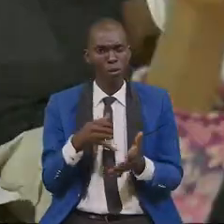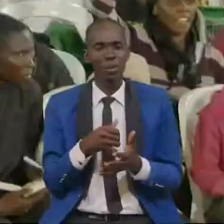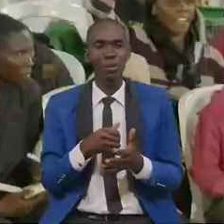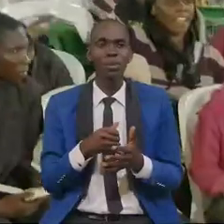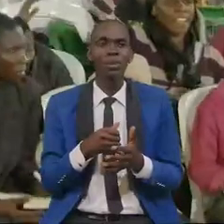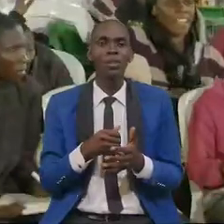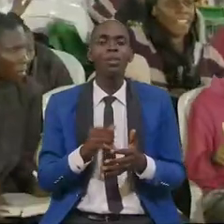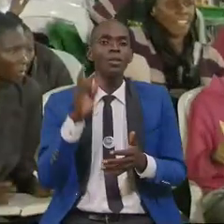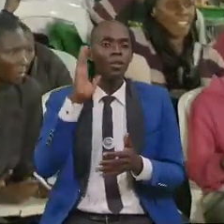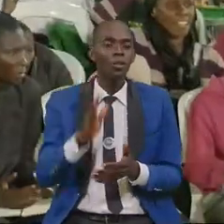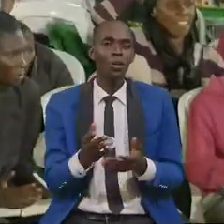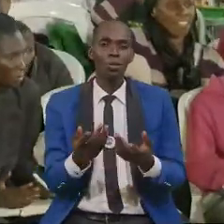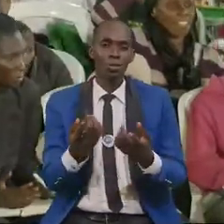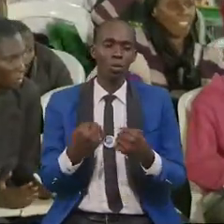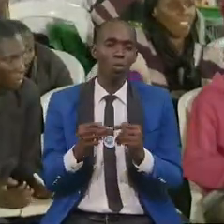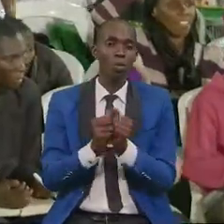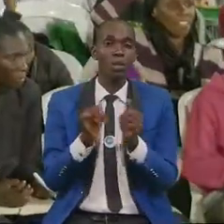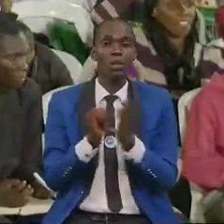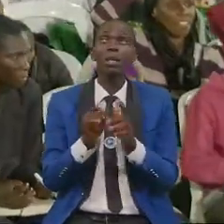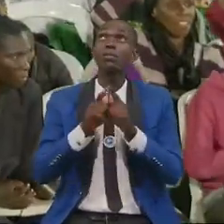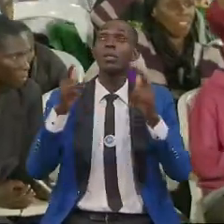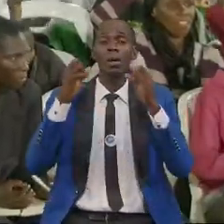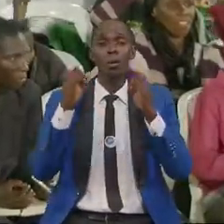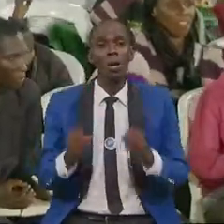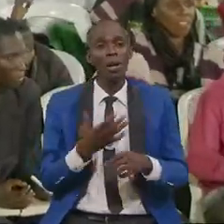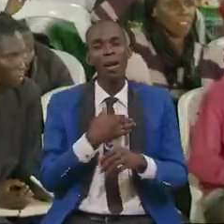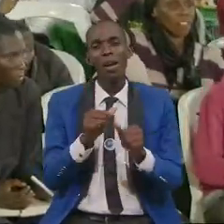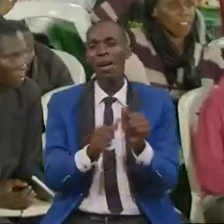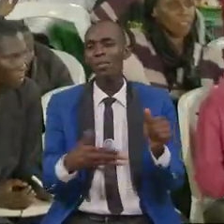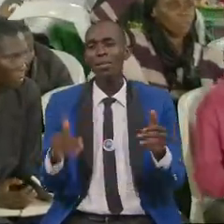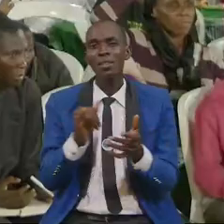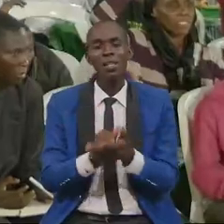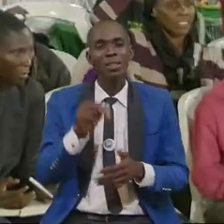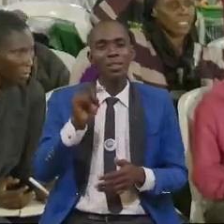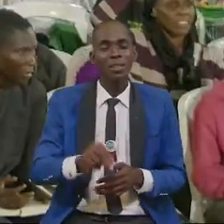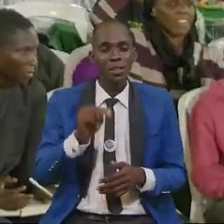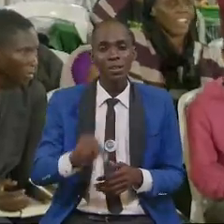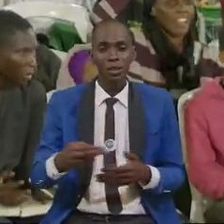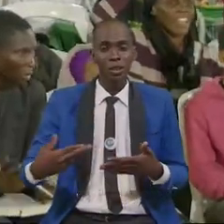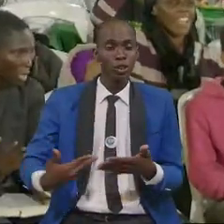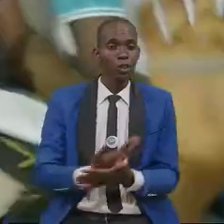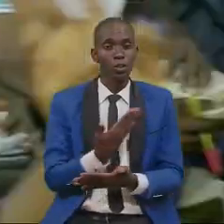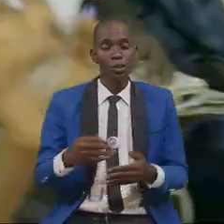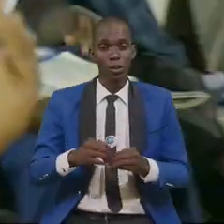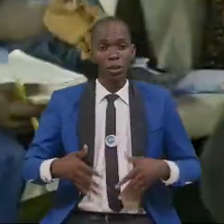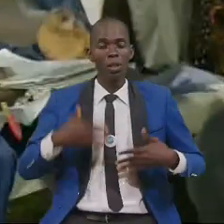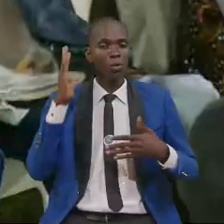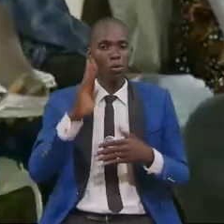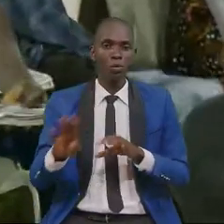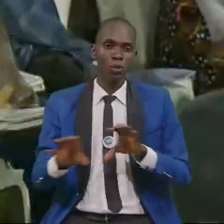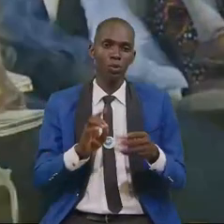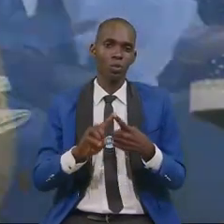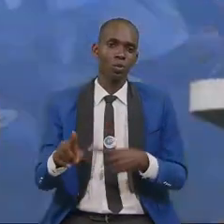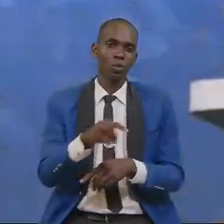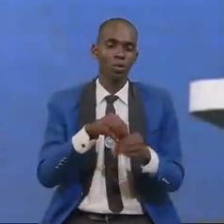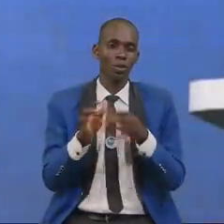great power, and everything that needs renewal in your life, he'll renew your life. Revival in